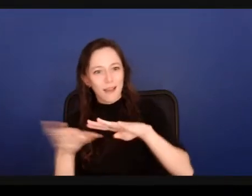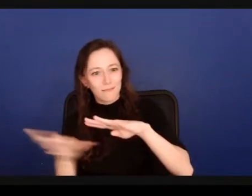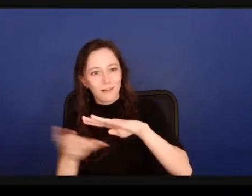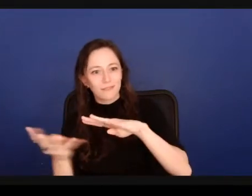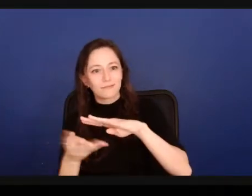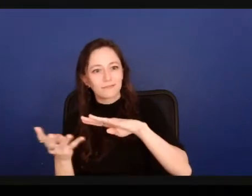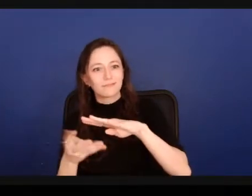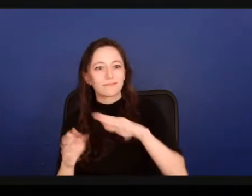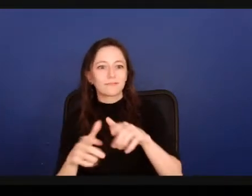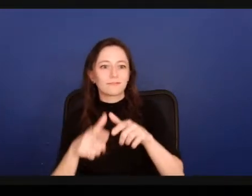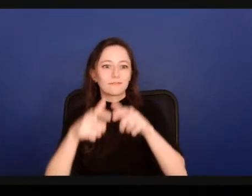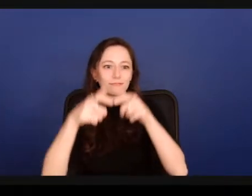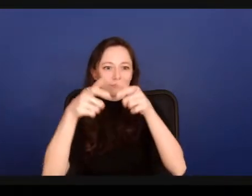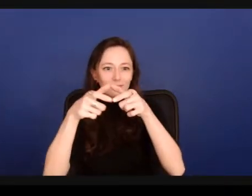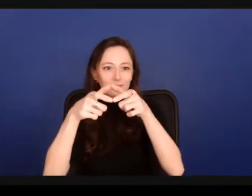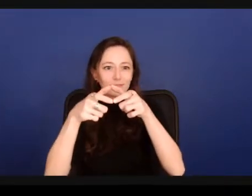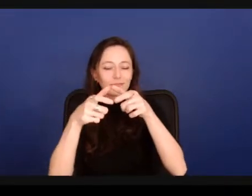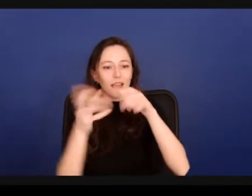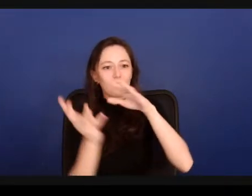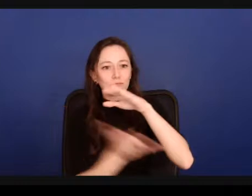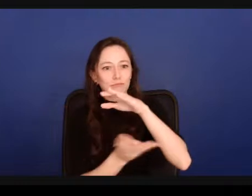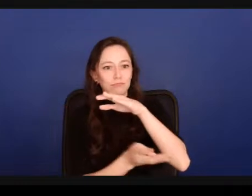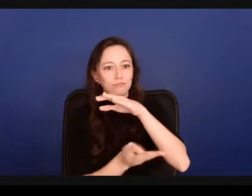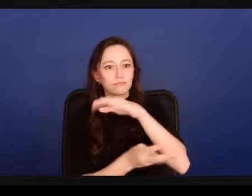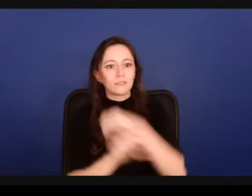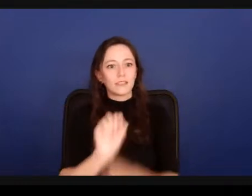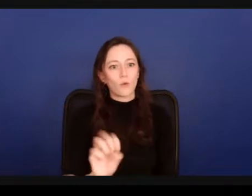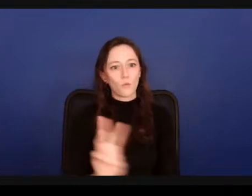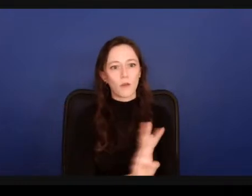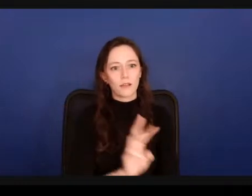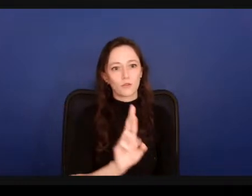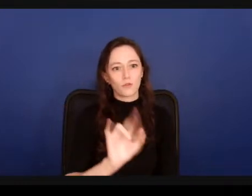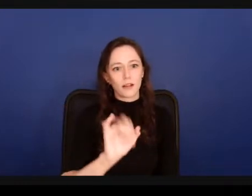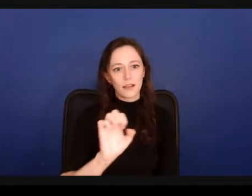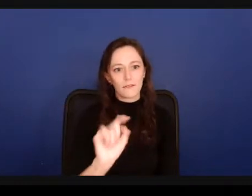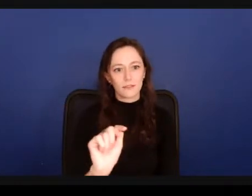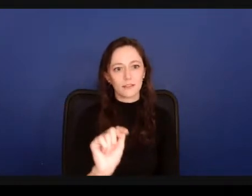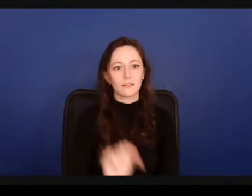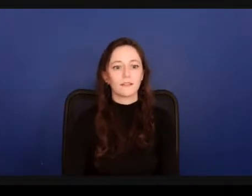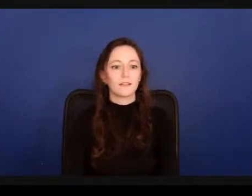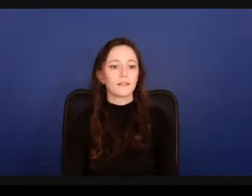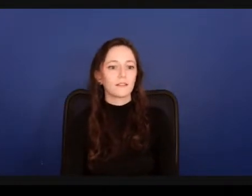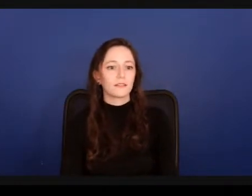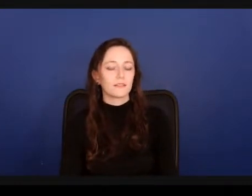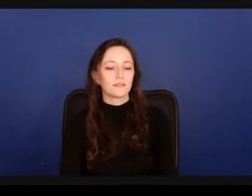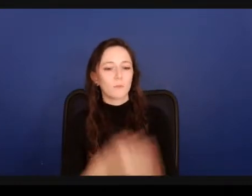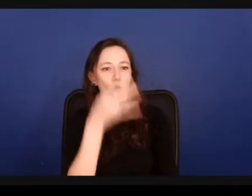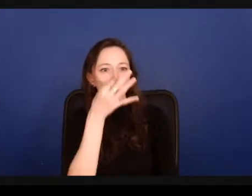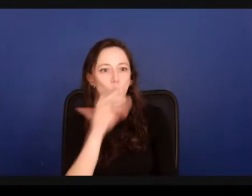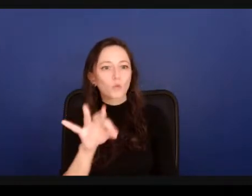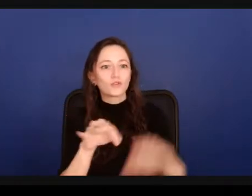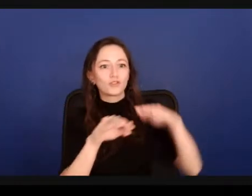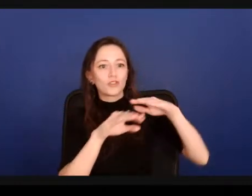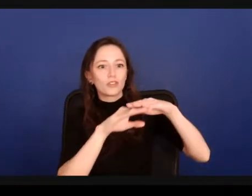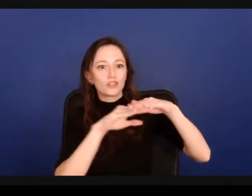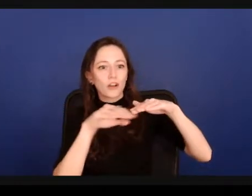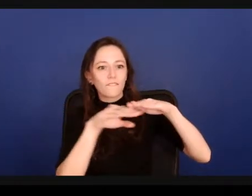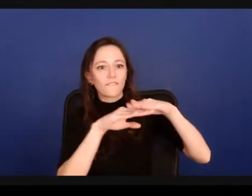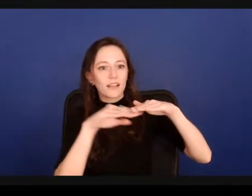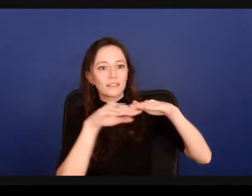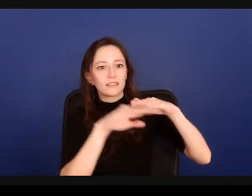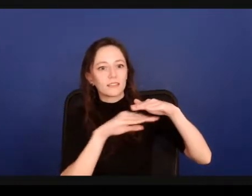to Pu'uko, and possibly be moving towards the surface, closer to the surface, not to suggest it's moving to erupt